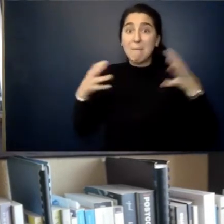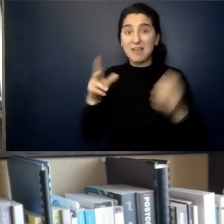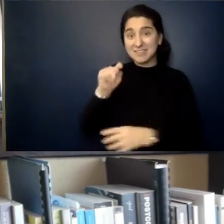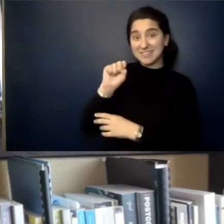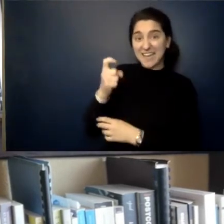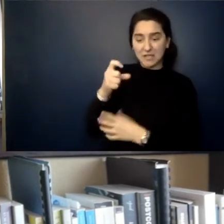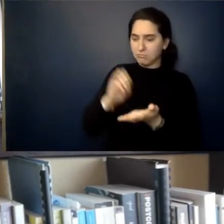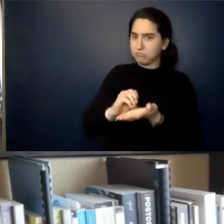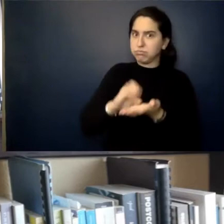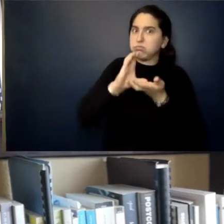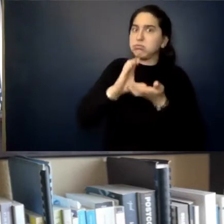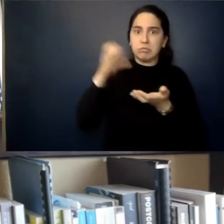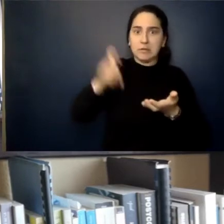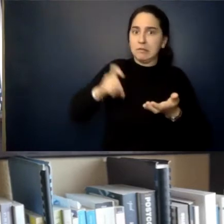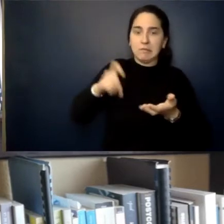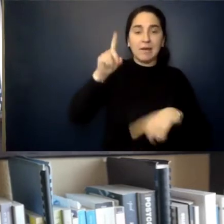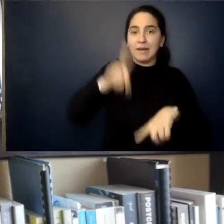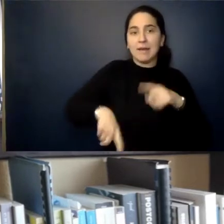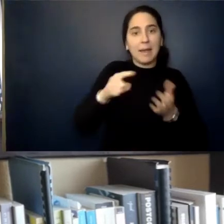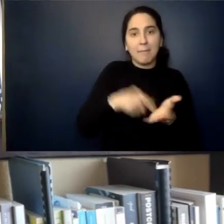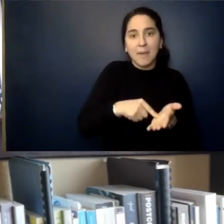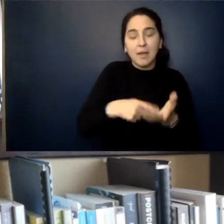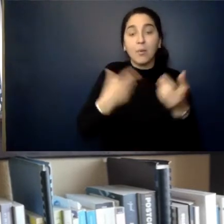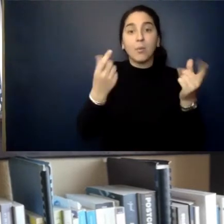vineyard of Naboth.